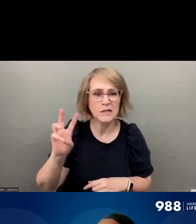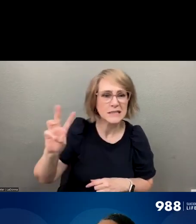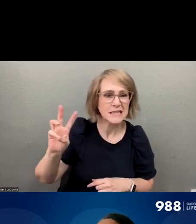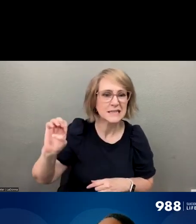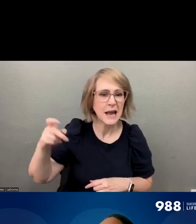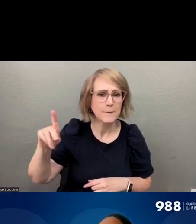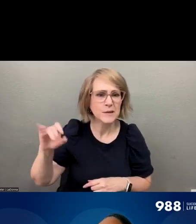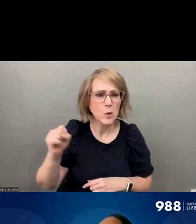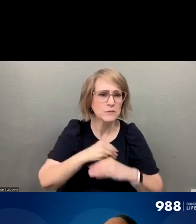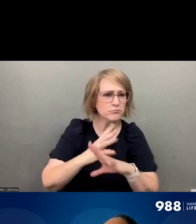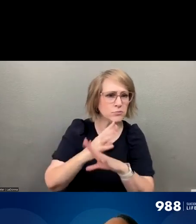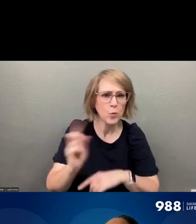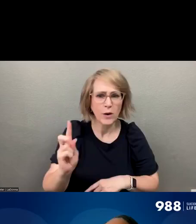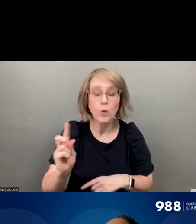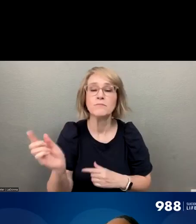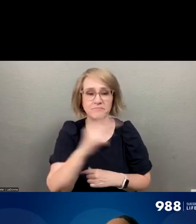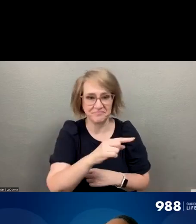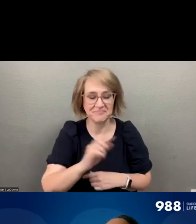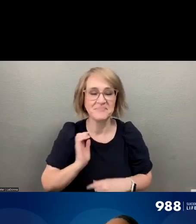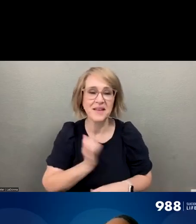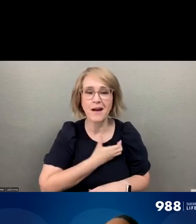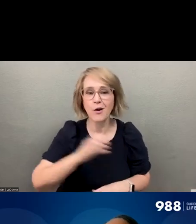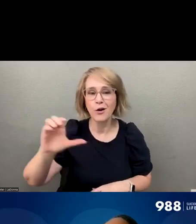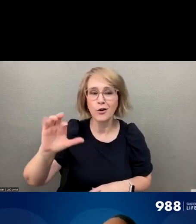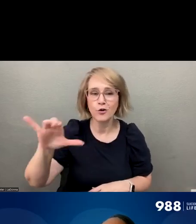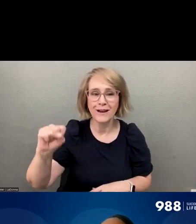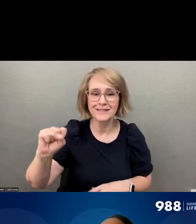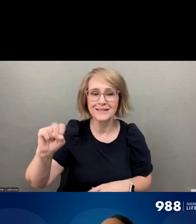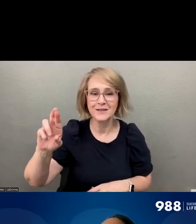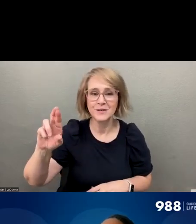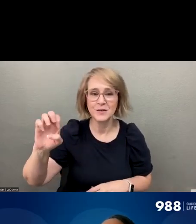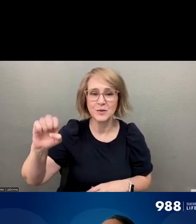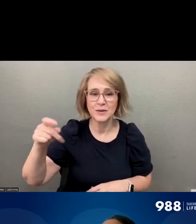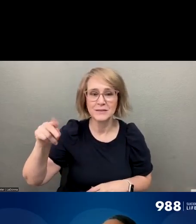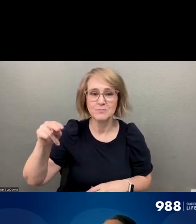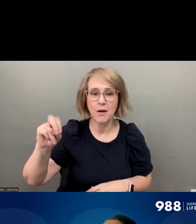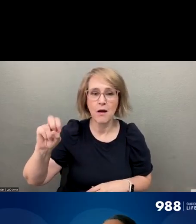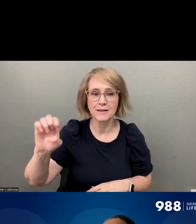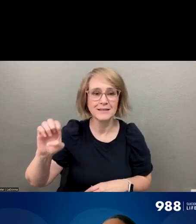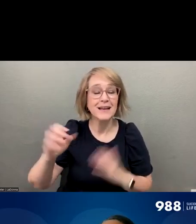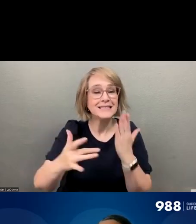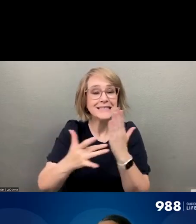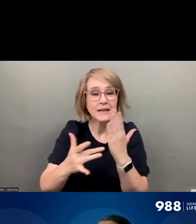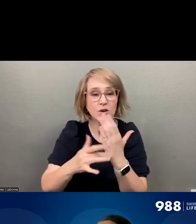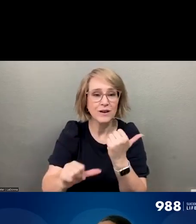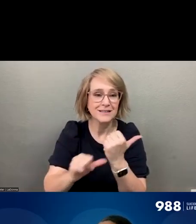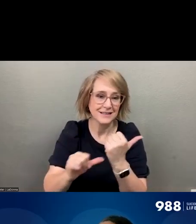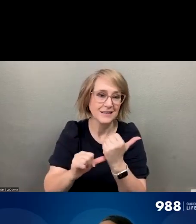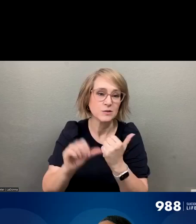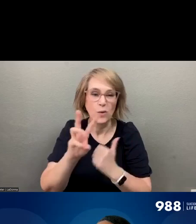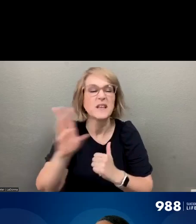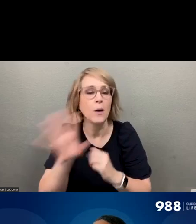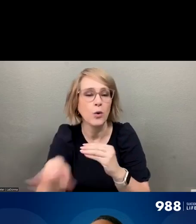other episodes, you can go to our Crisis Response Technical Assistance Center's website, and I'll also drop that